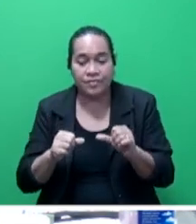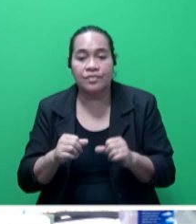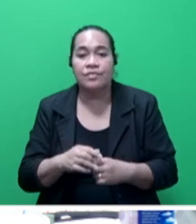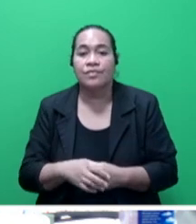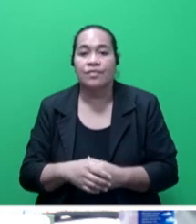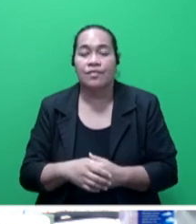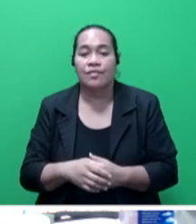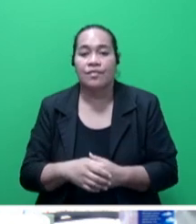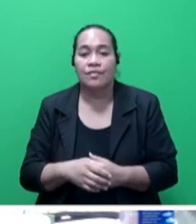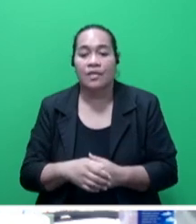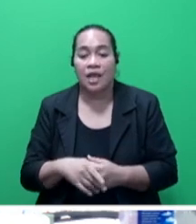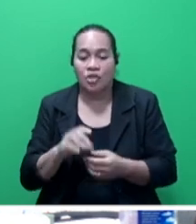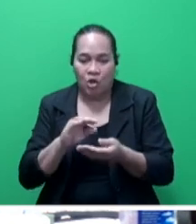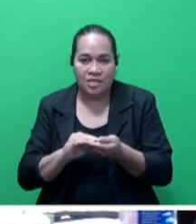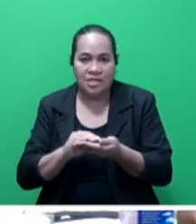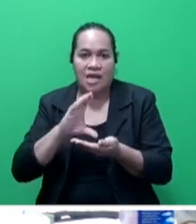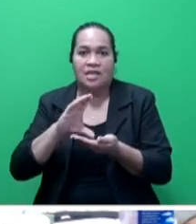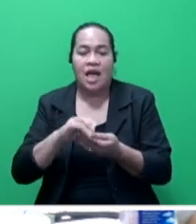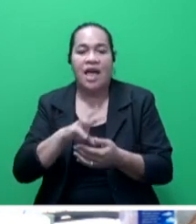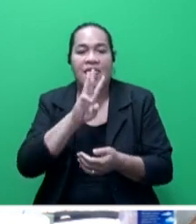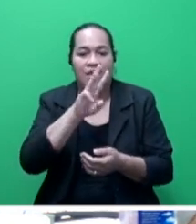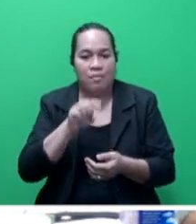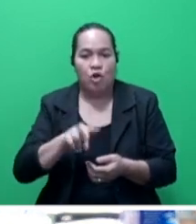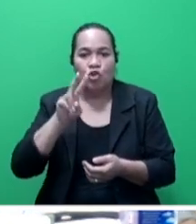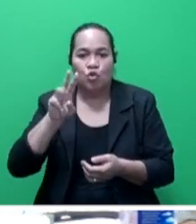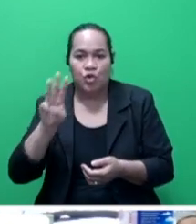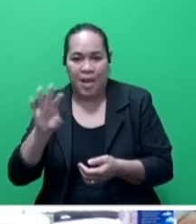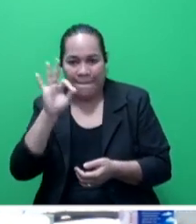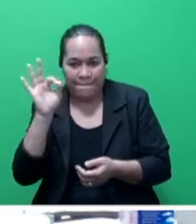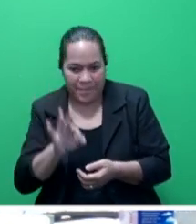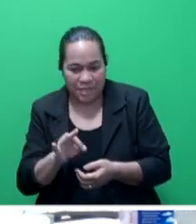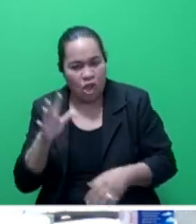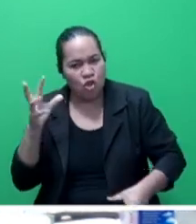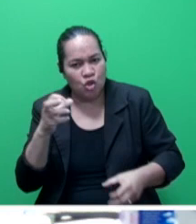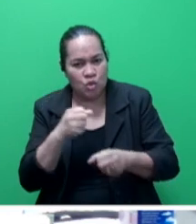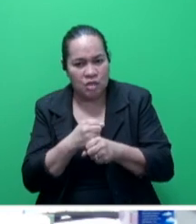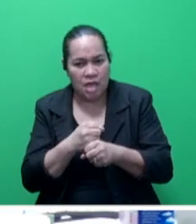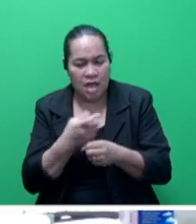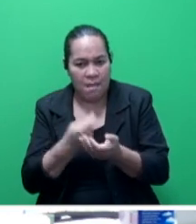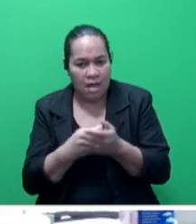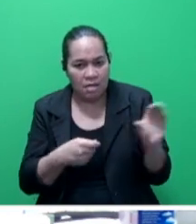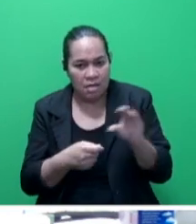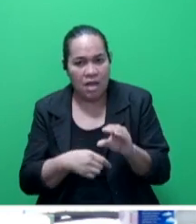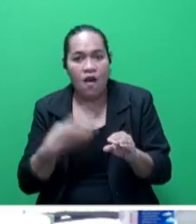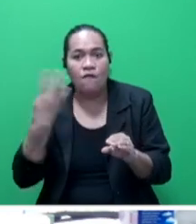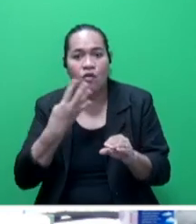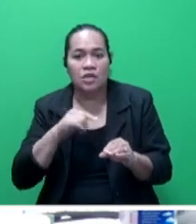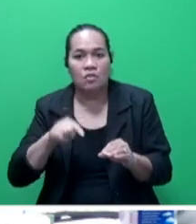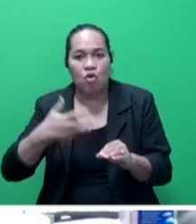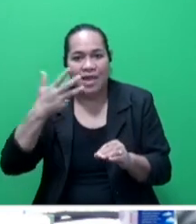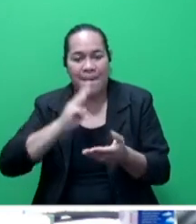sir, increased by 3.23% with a total allocation of 14.9 million. And